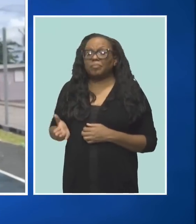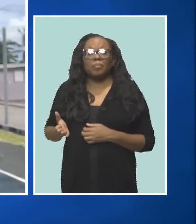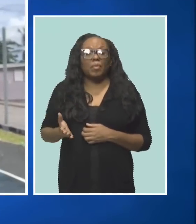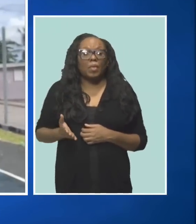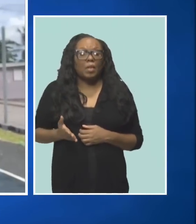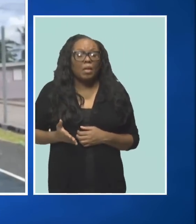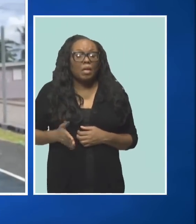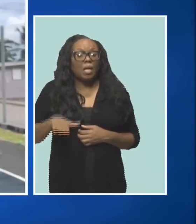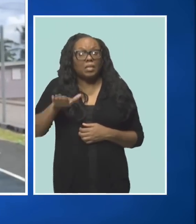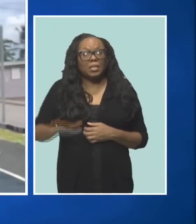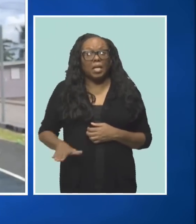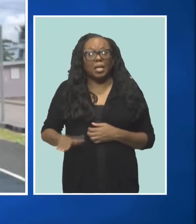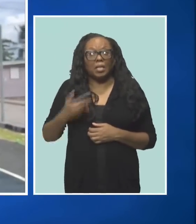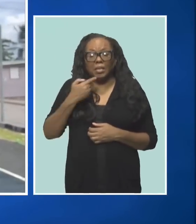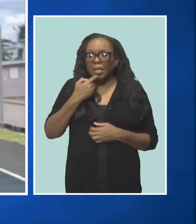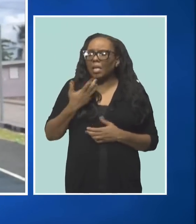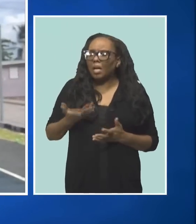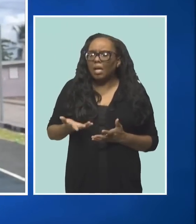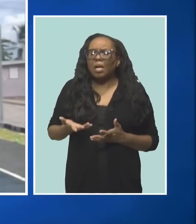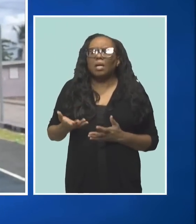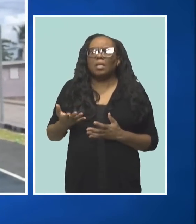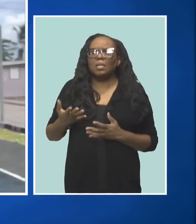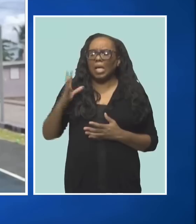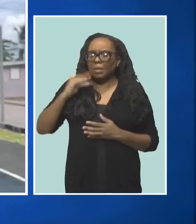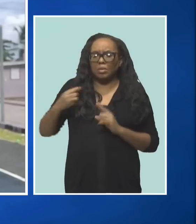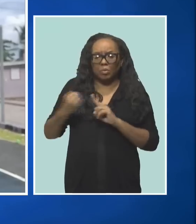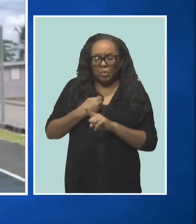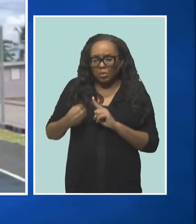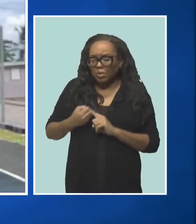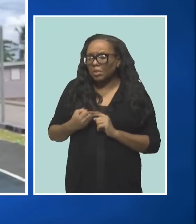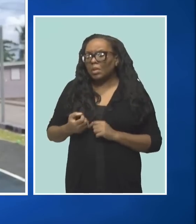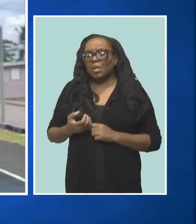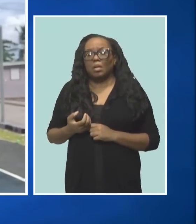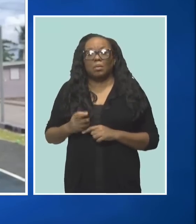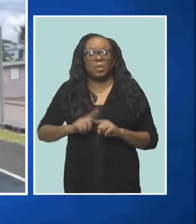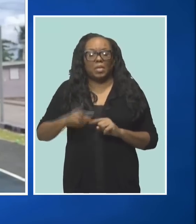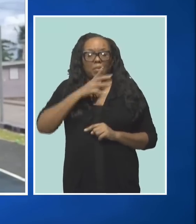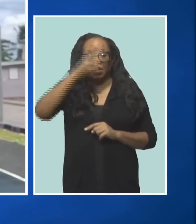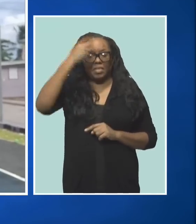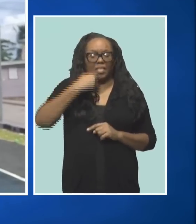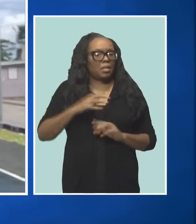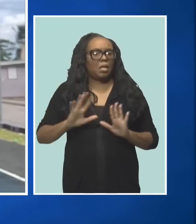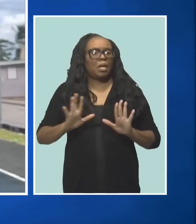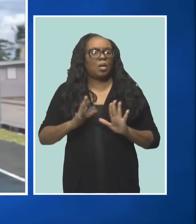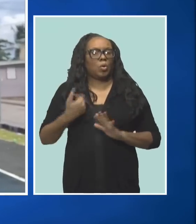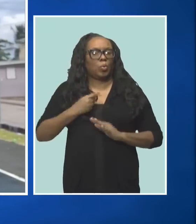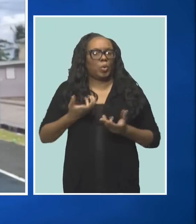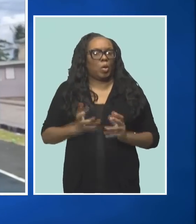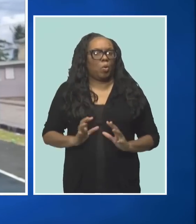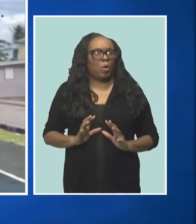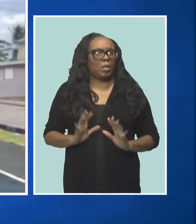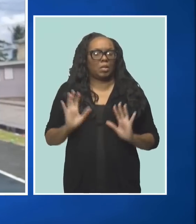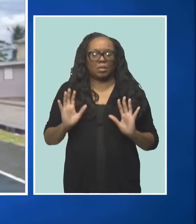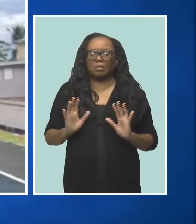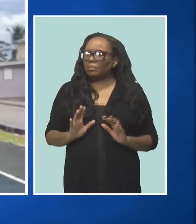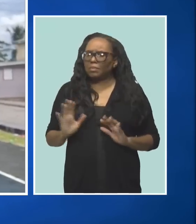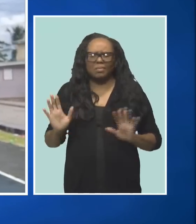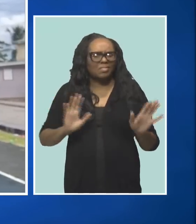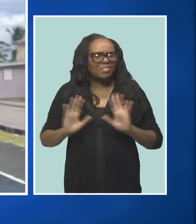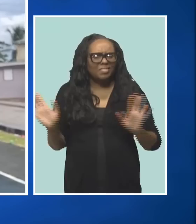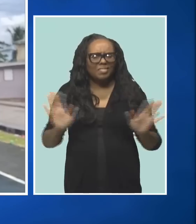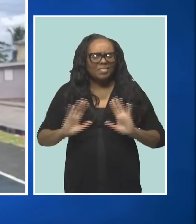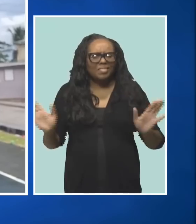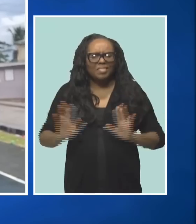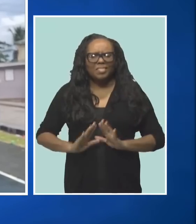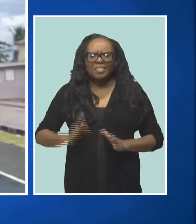Childcare Board to believe that it was worthy of investigation, that this child could have been abused. But the parents are saying, we don't want to pursue this. And that has to stop. Because as I